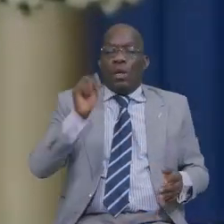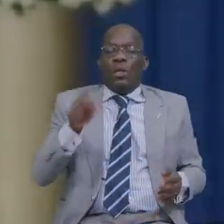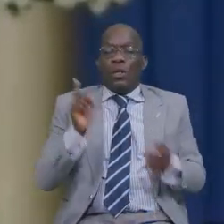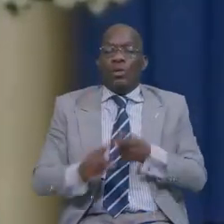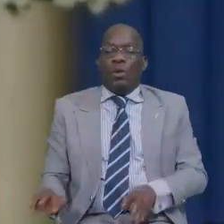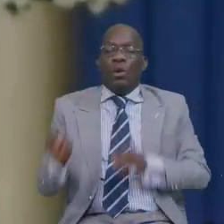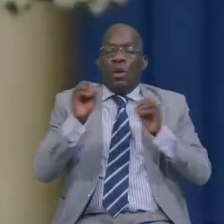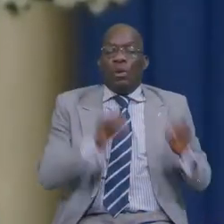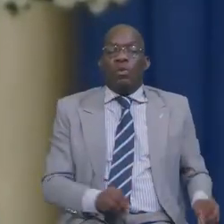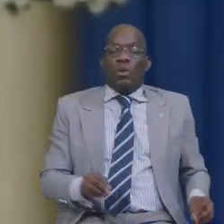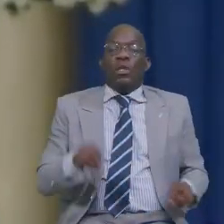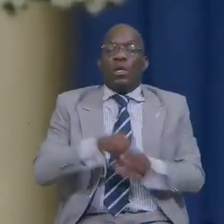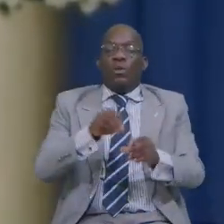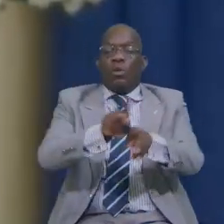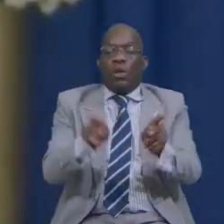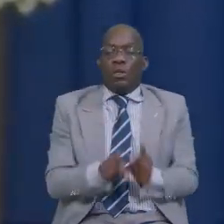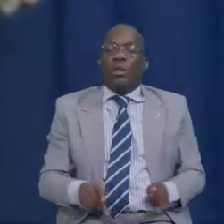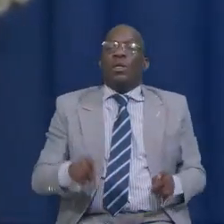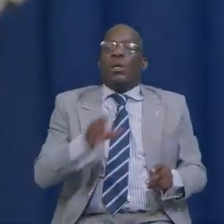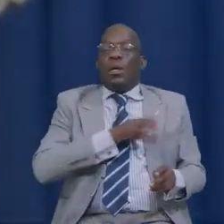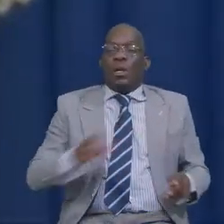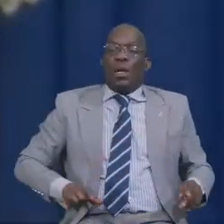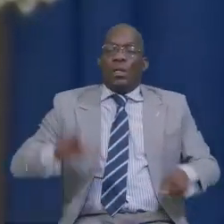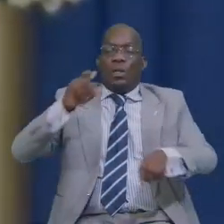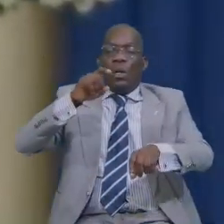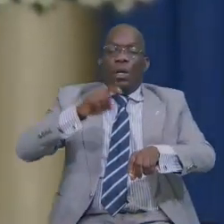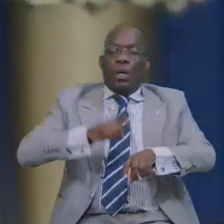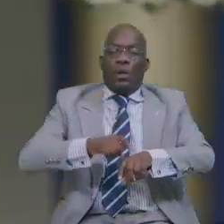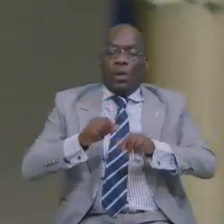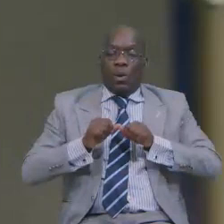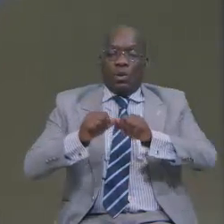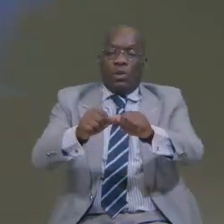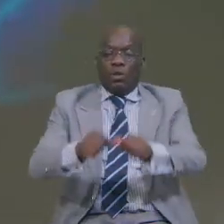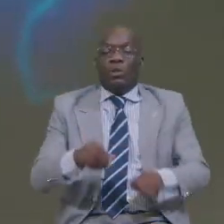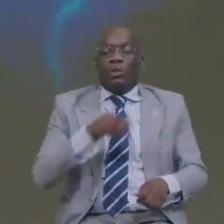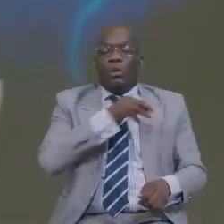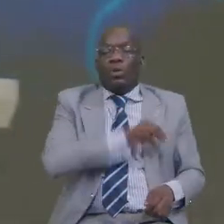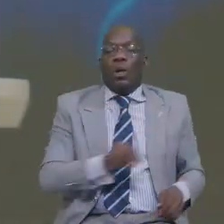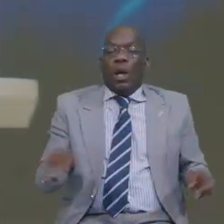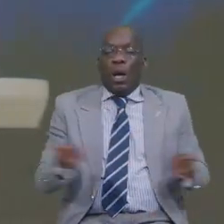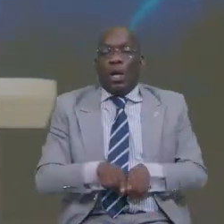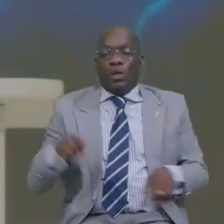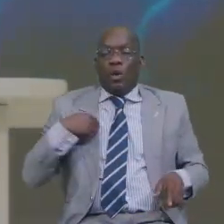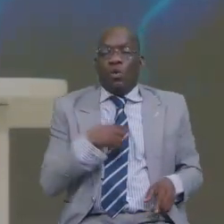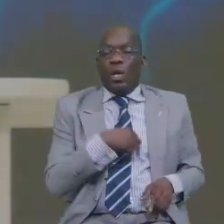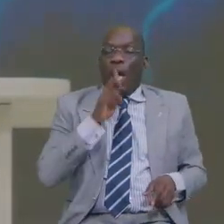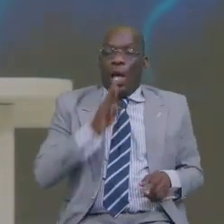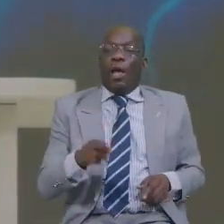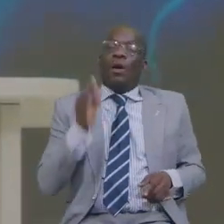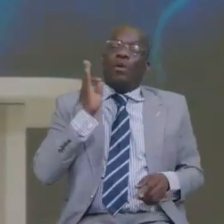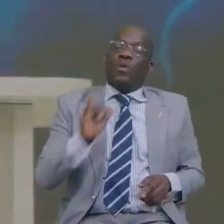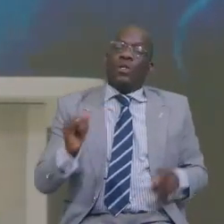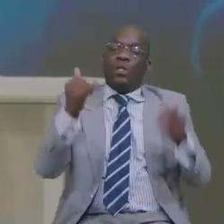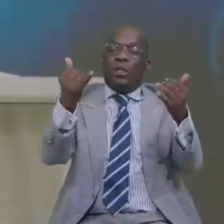timeless ministry as we are the present day minister. Third point we're looking